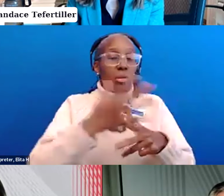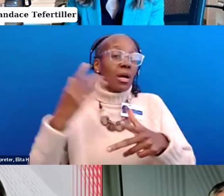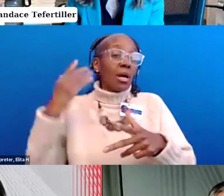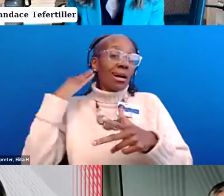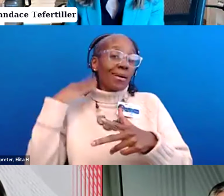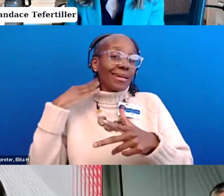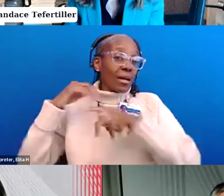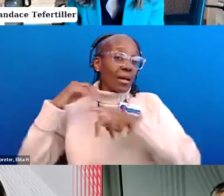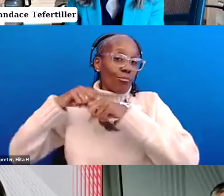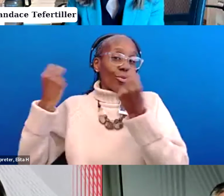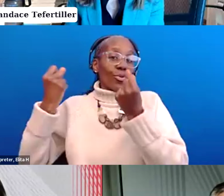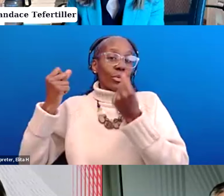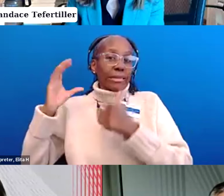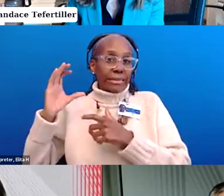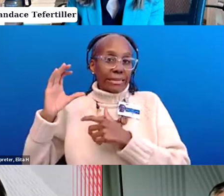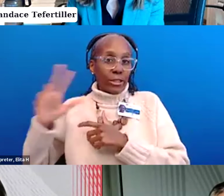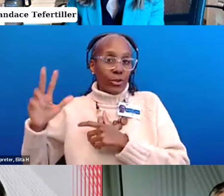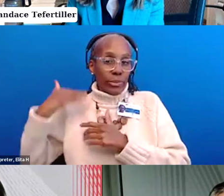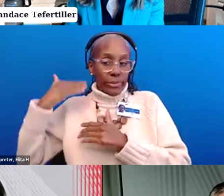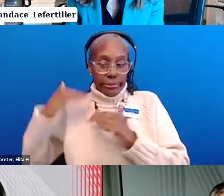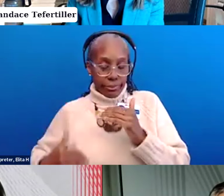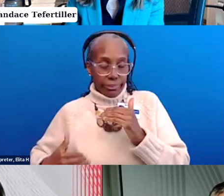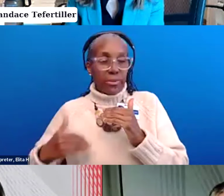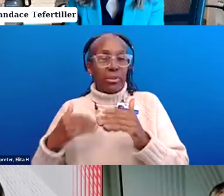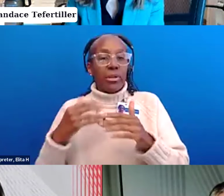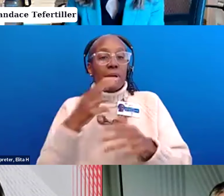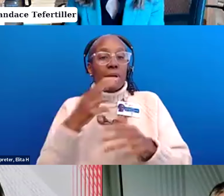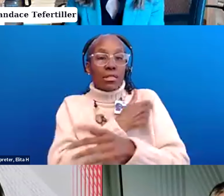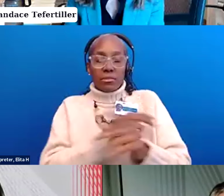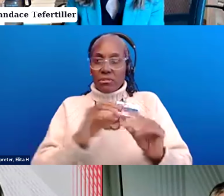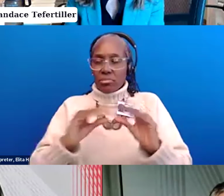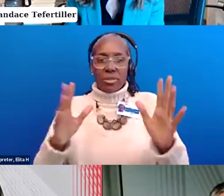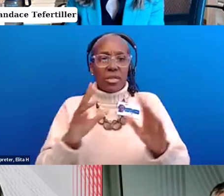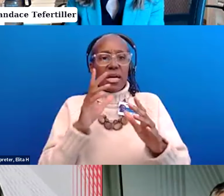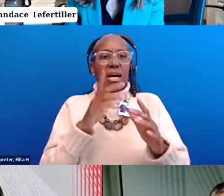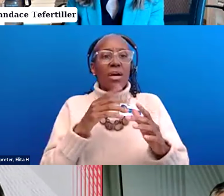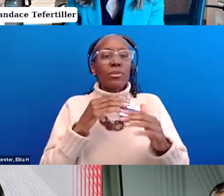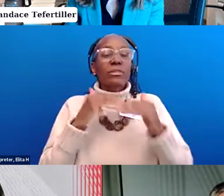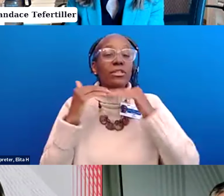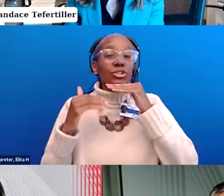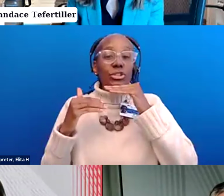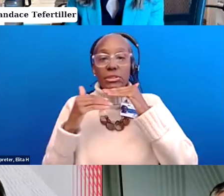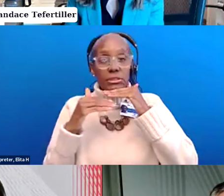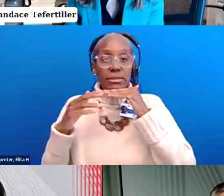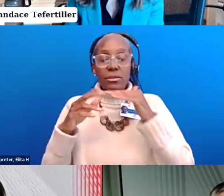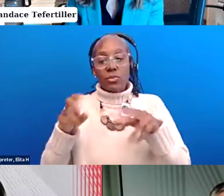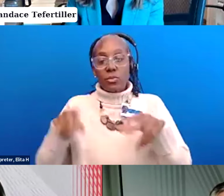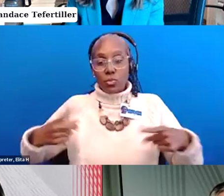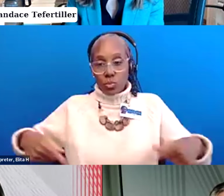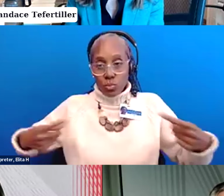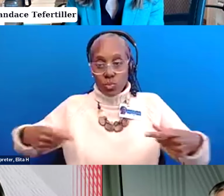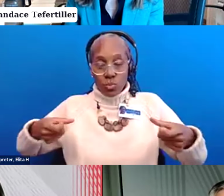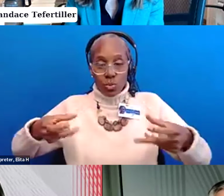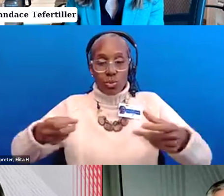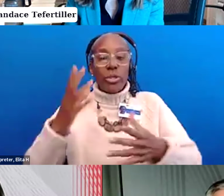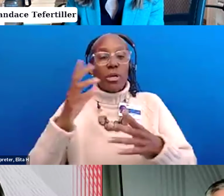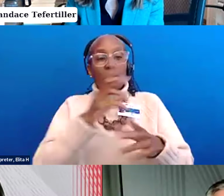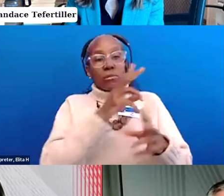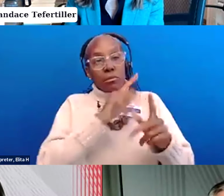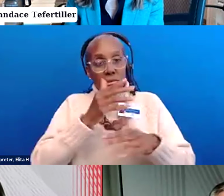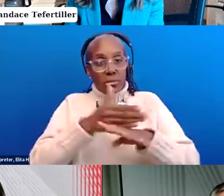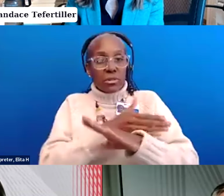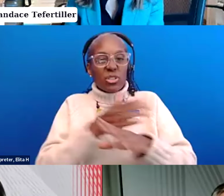life forever. In the hospital, I was able to progress from a chin-driven wheelchair to hand drive,